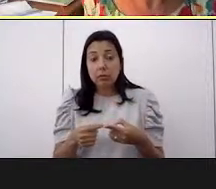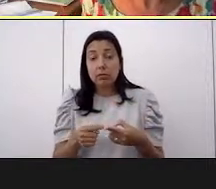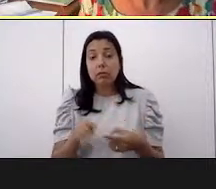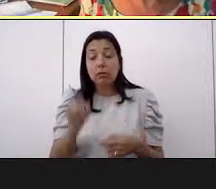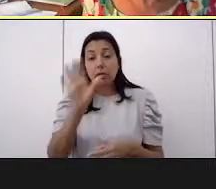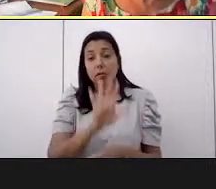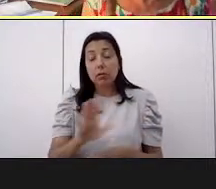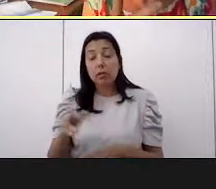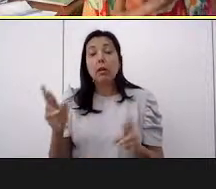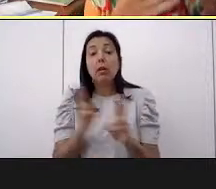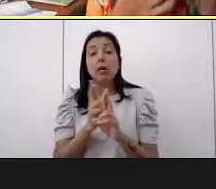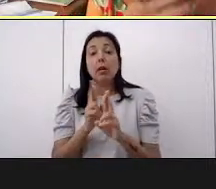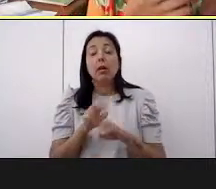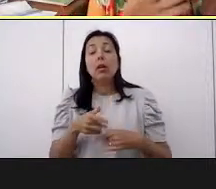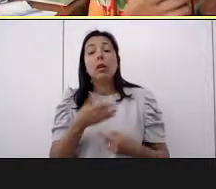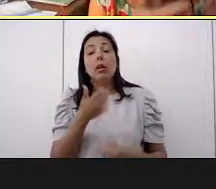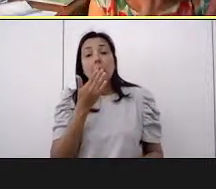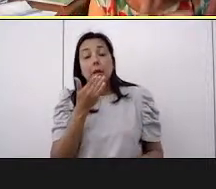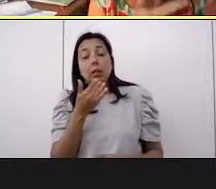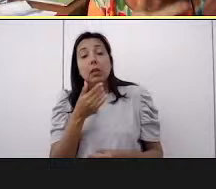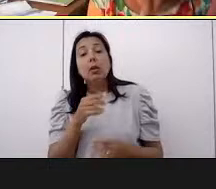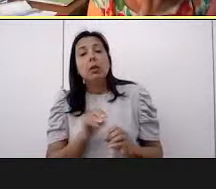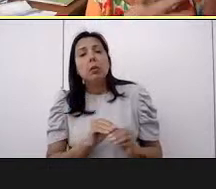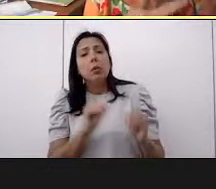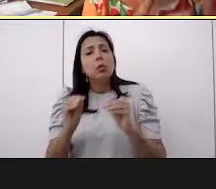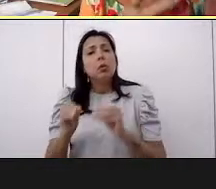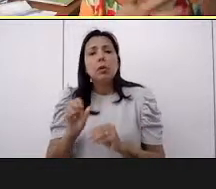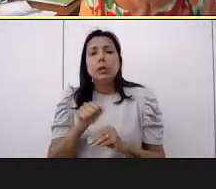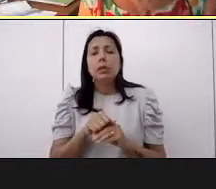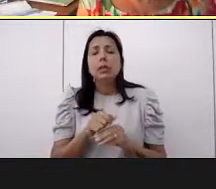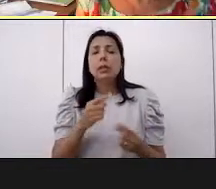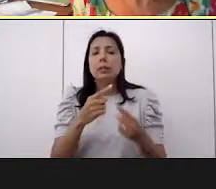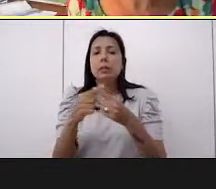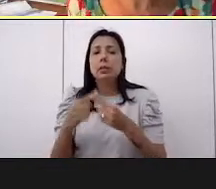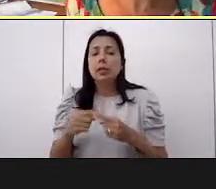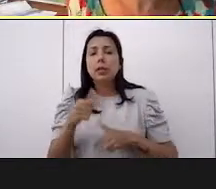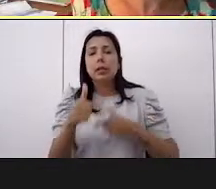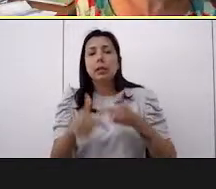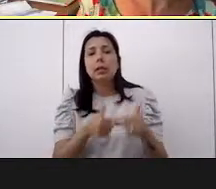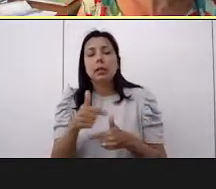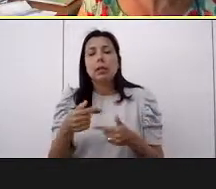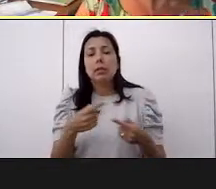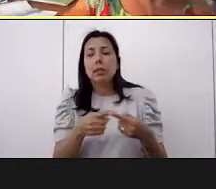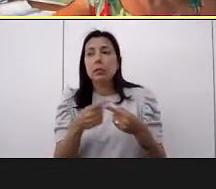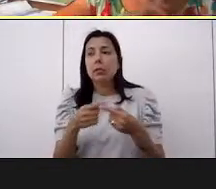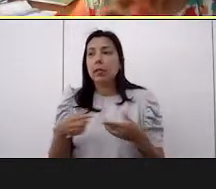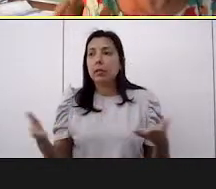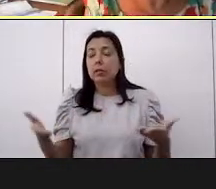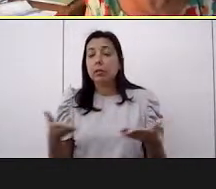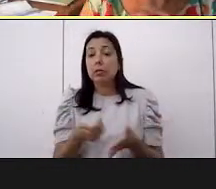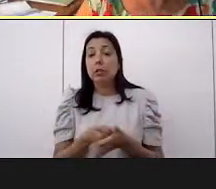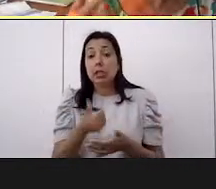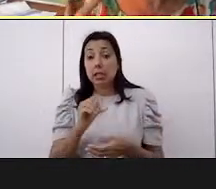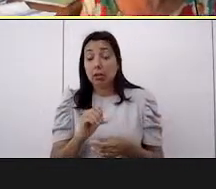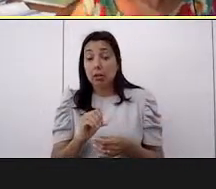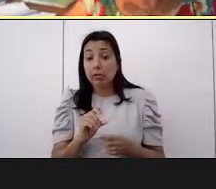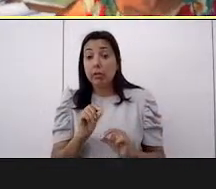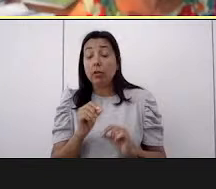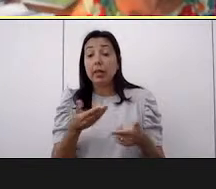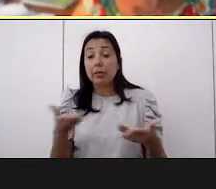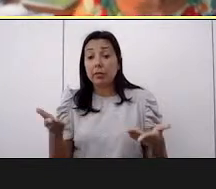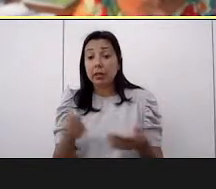switched thanks to some very specific works done at the OECD, which have transferred and legitimized